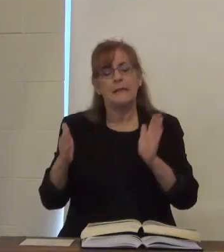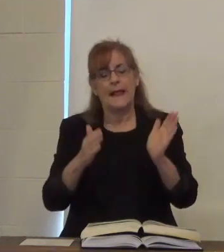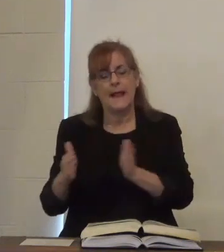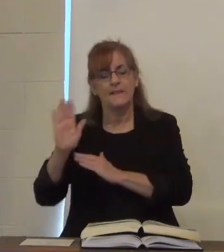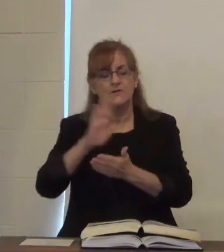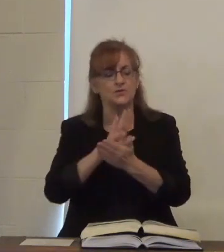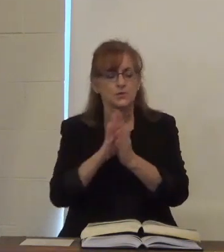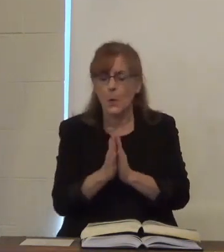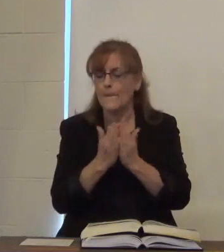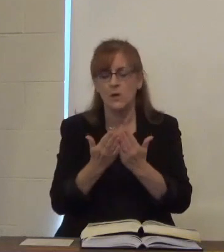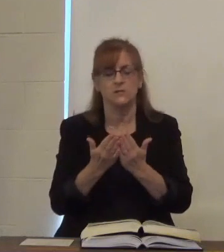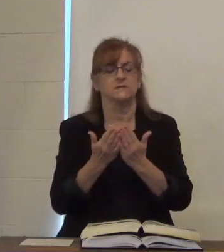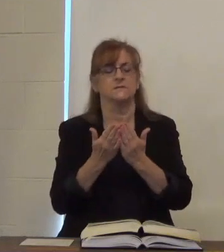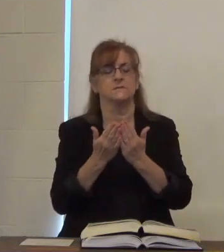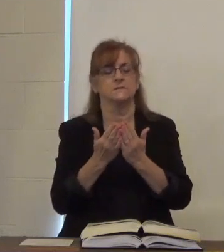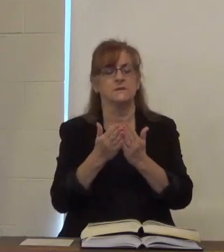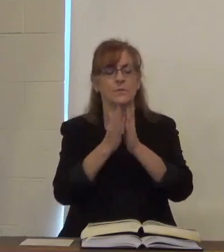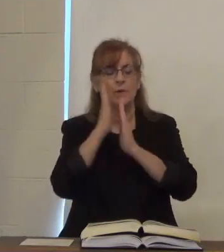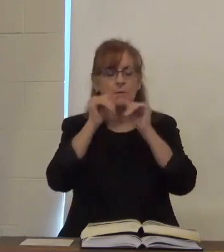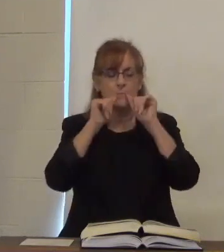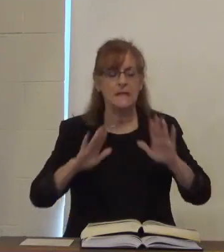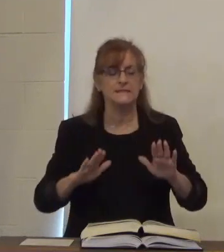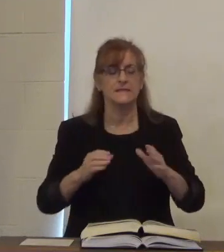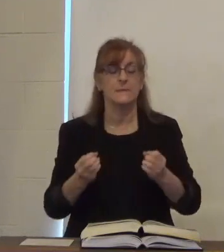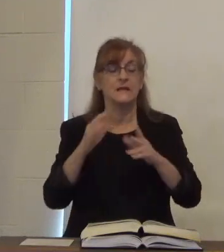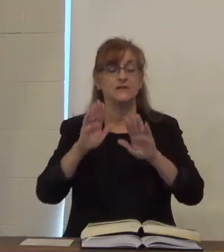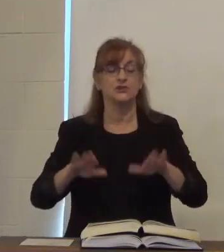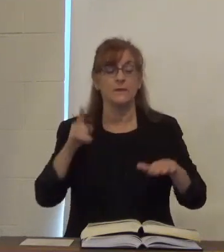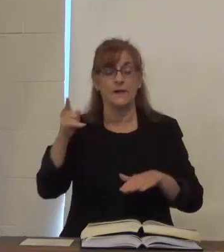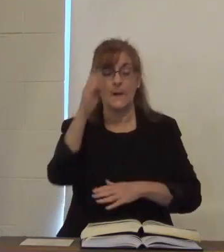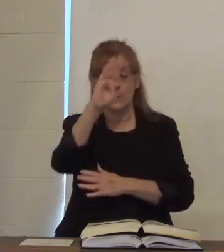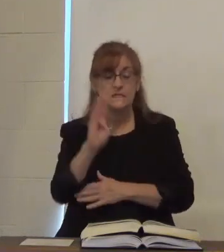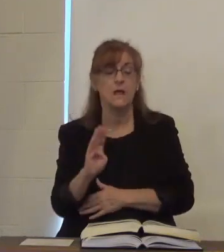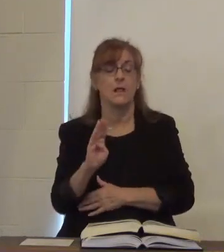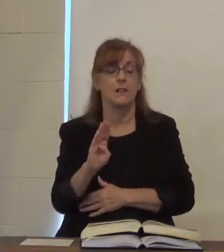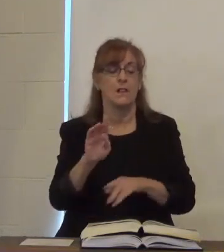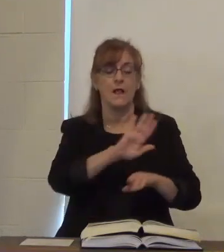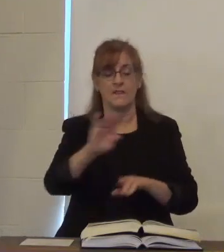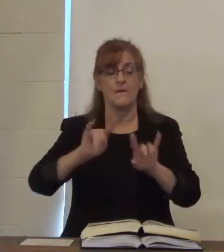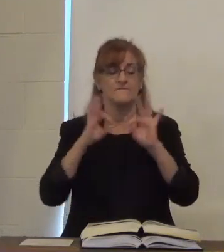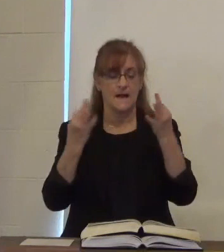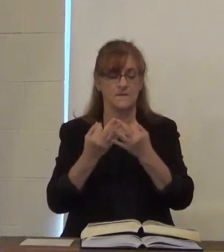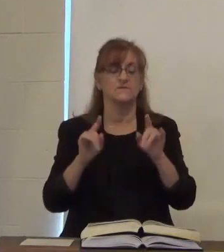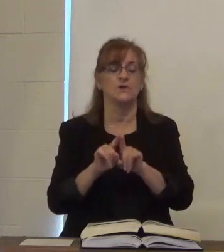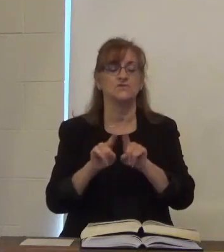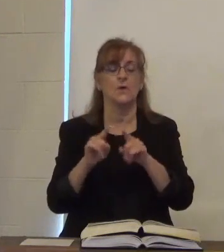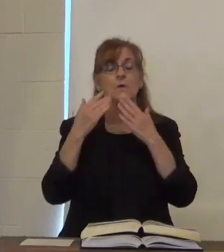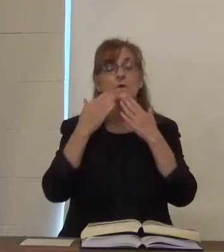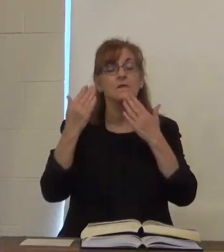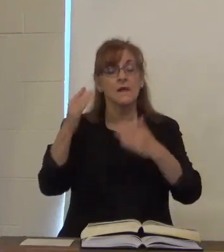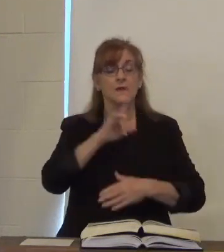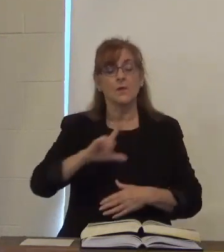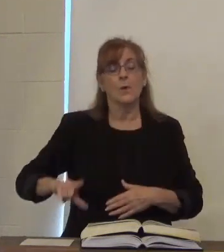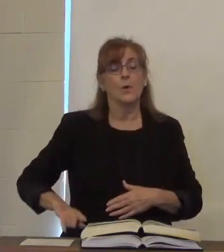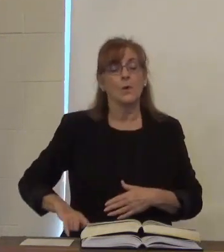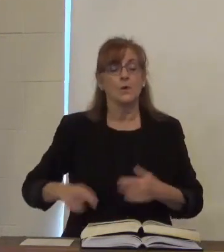and I pray that it would be a blessing to many Brazilian children and then also their families as well. And Lord, we thank you that we, as